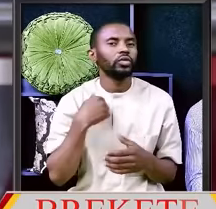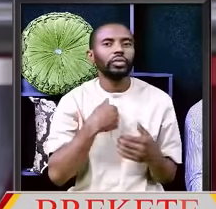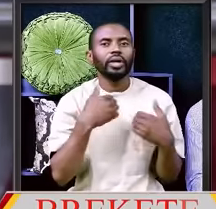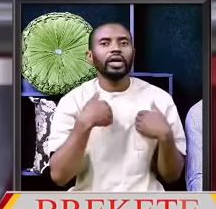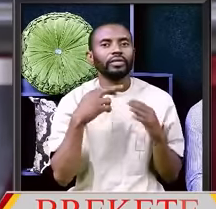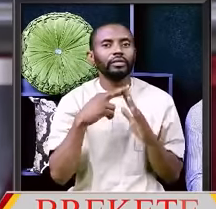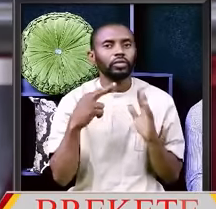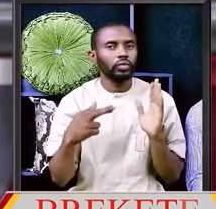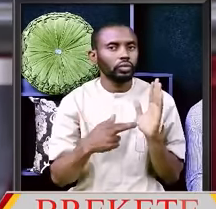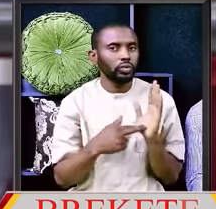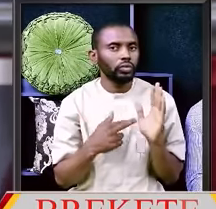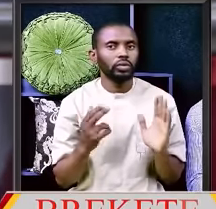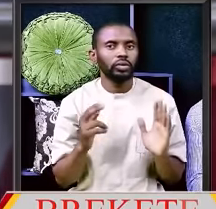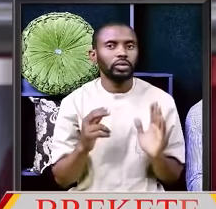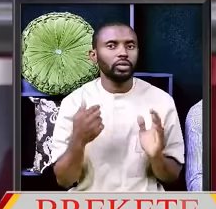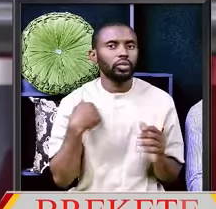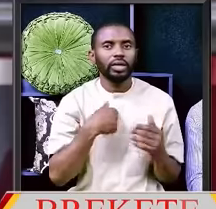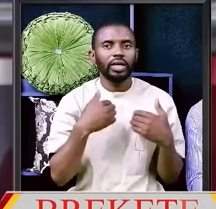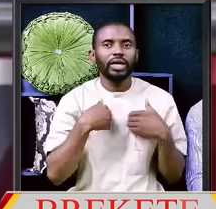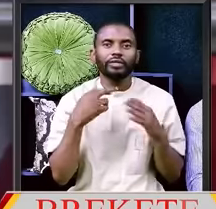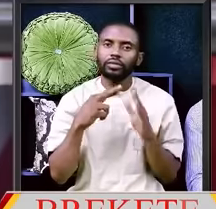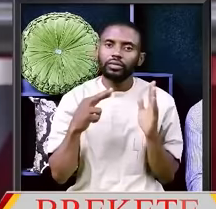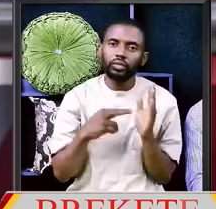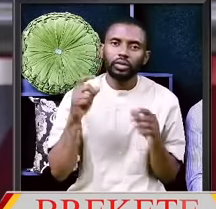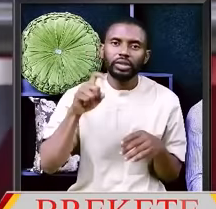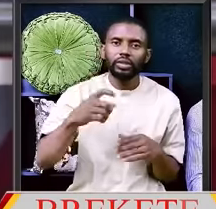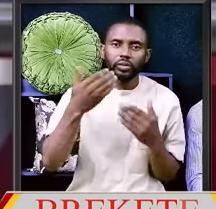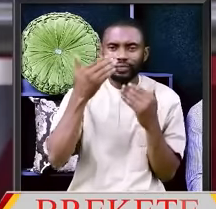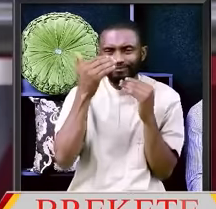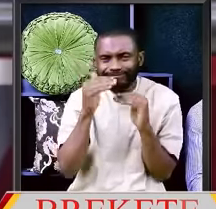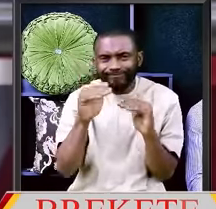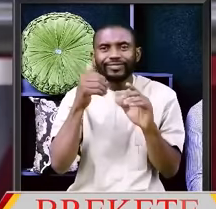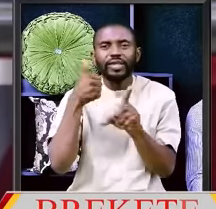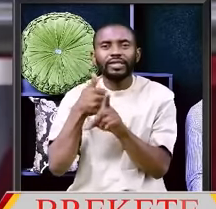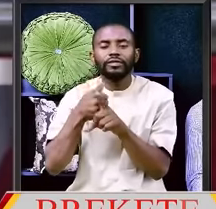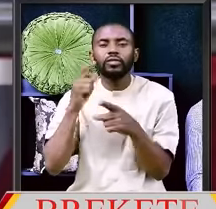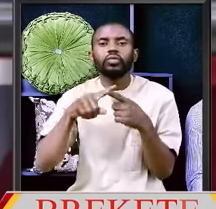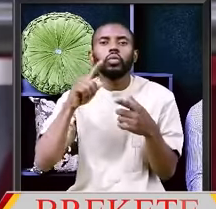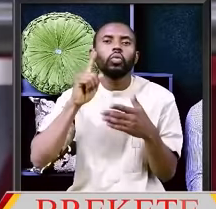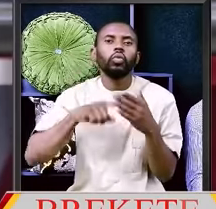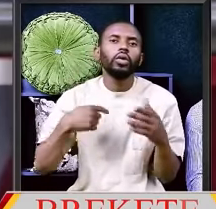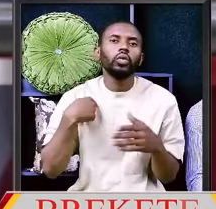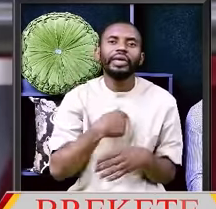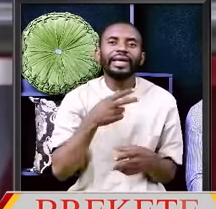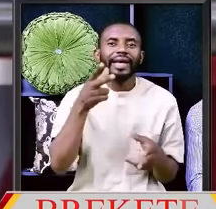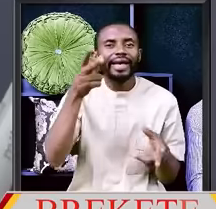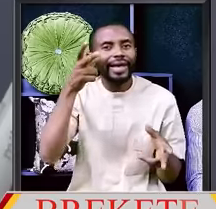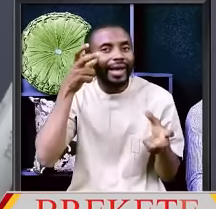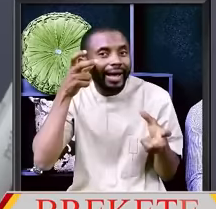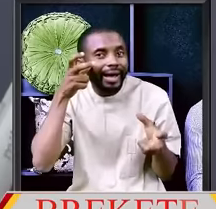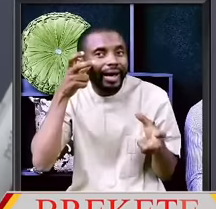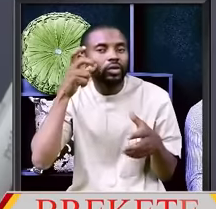have ground rules here. Make we restrict ourselves to waiting we hear and waiting we see here.